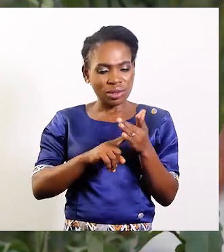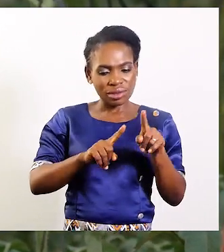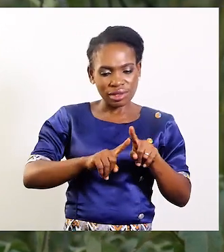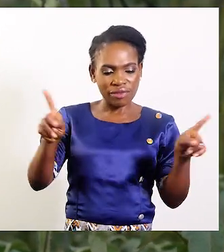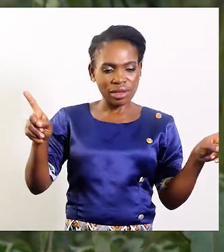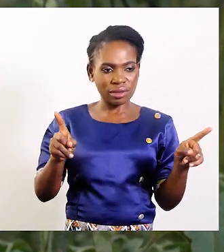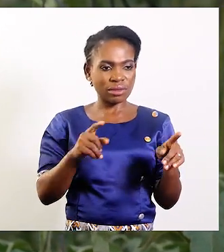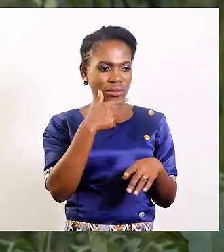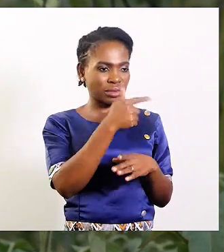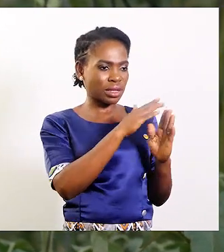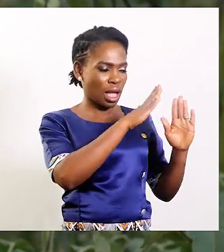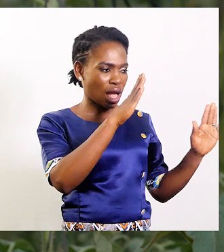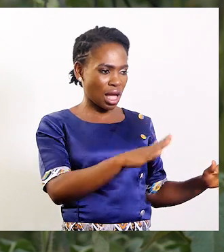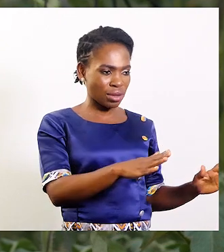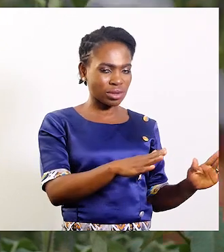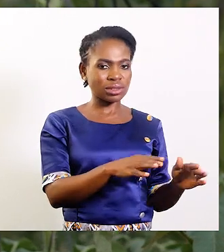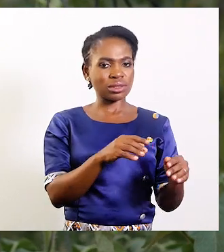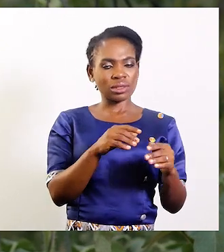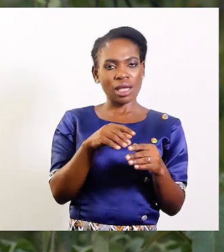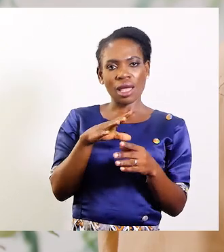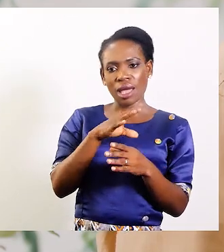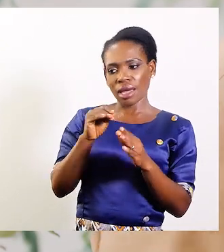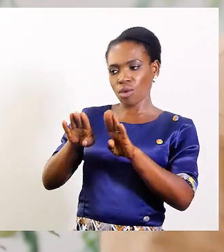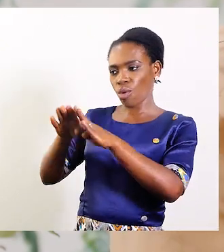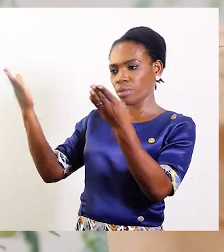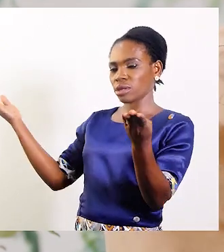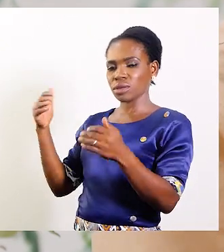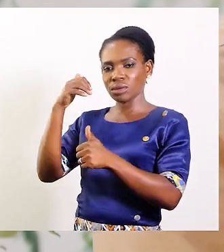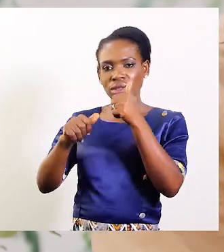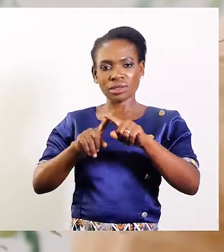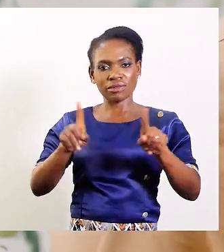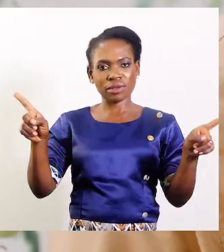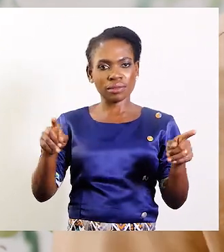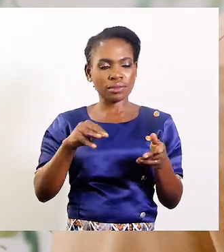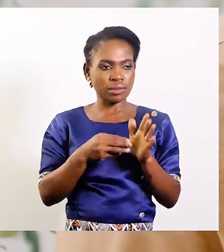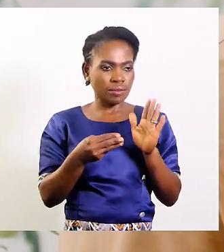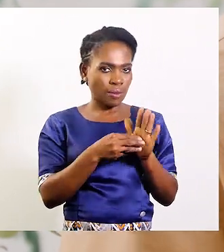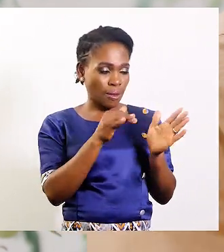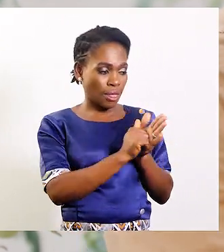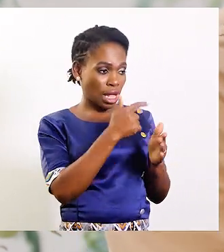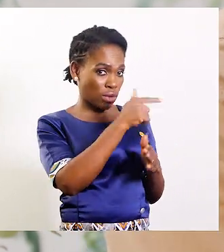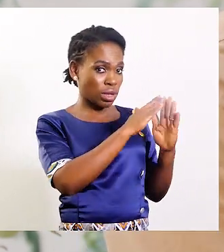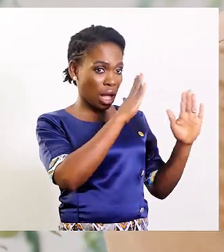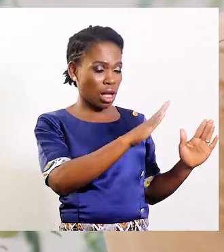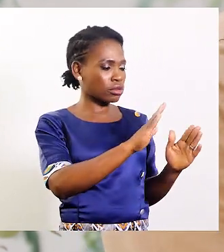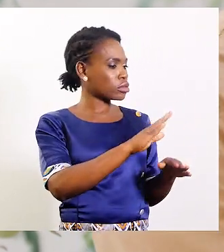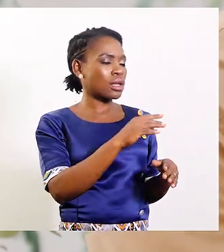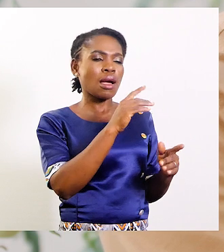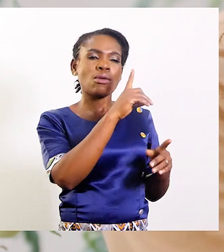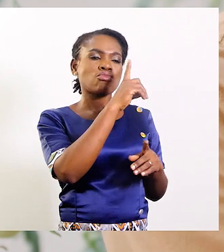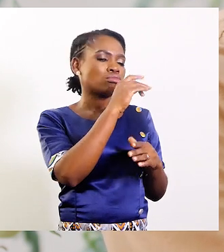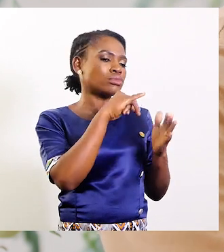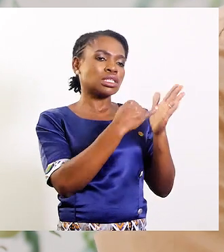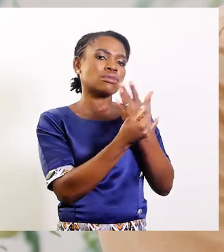in the greenhouse as opposed to doing it, openly? Number one, you can do all year round. Okay. I'm sure you are aware there's a bit